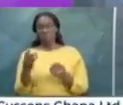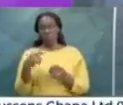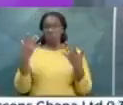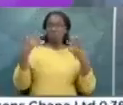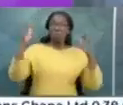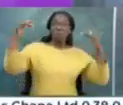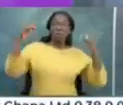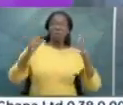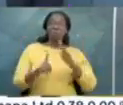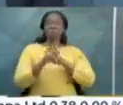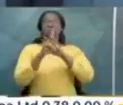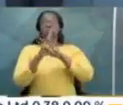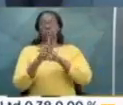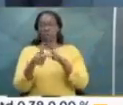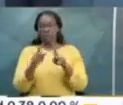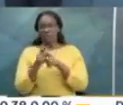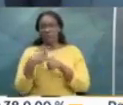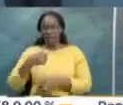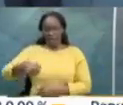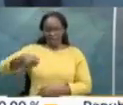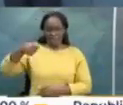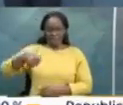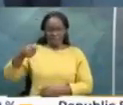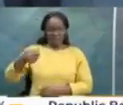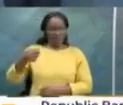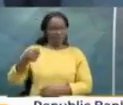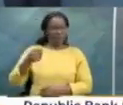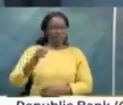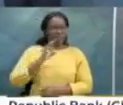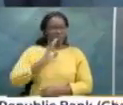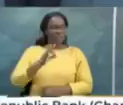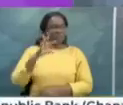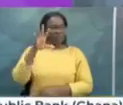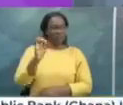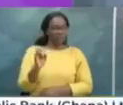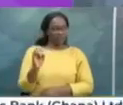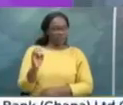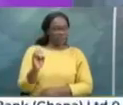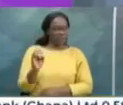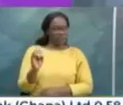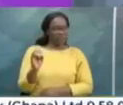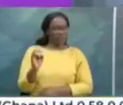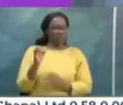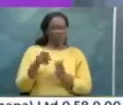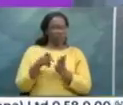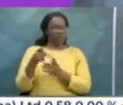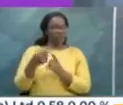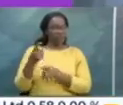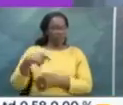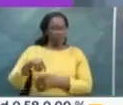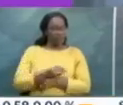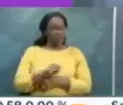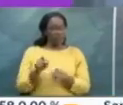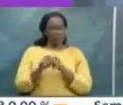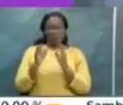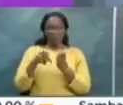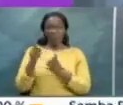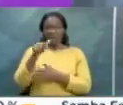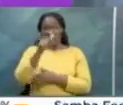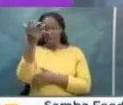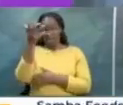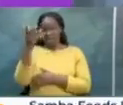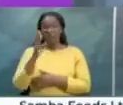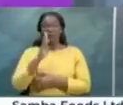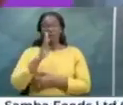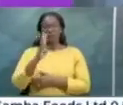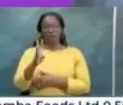was coming. I know. We also have a video bags that go for 350 Kenyan shillings. If you buy it from us, and if you buy it elsewhere, it's going to be